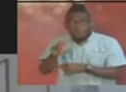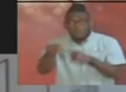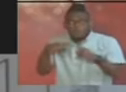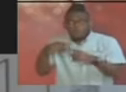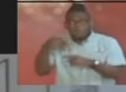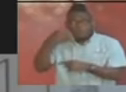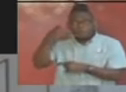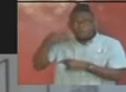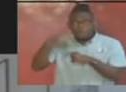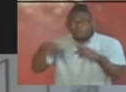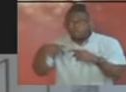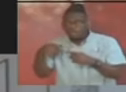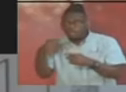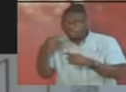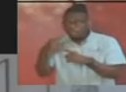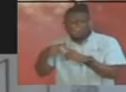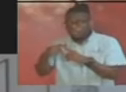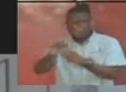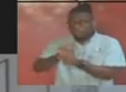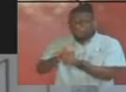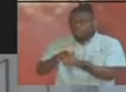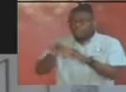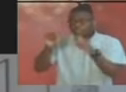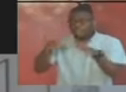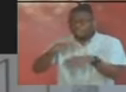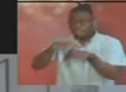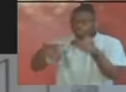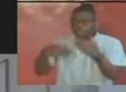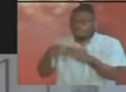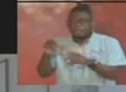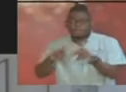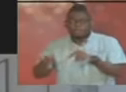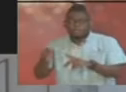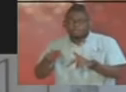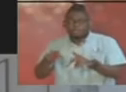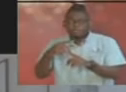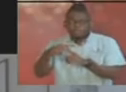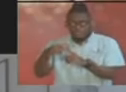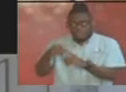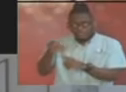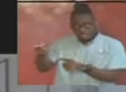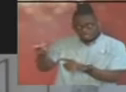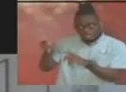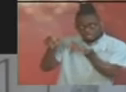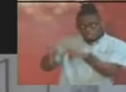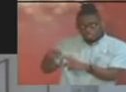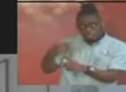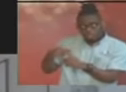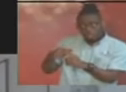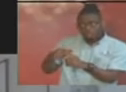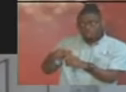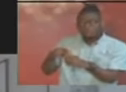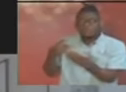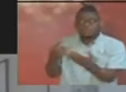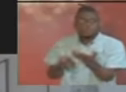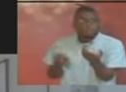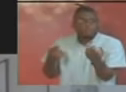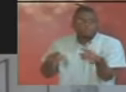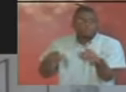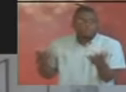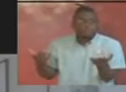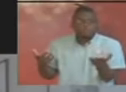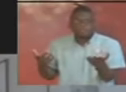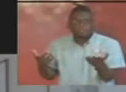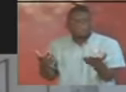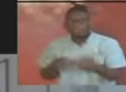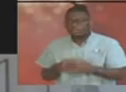asymptomatic patients to get an idea of what the level of virus is in circulation from asymptomatic people. That's my first question.